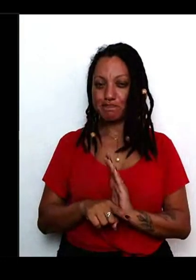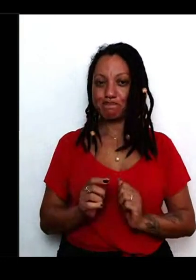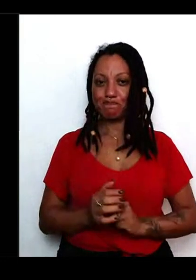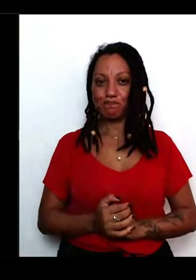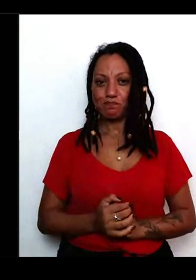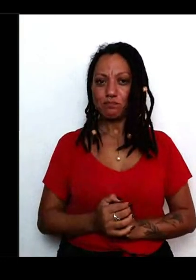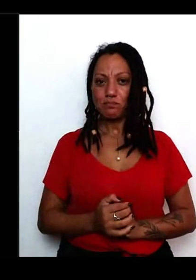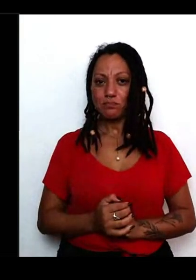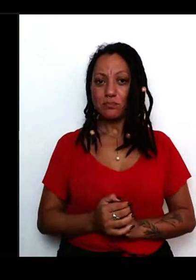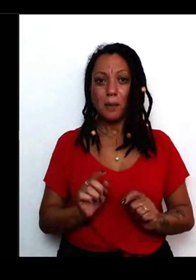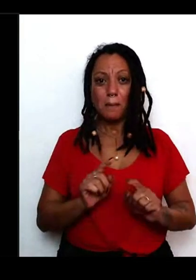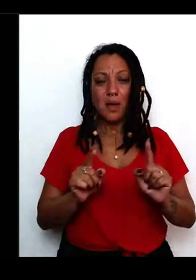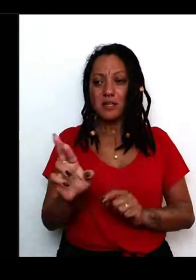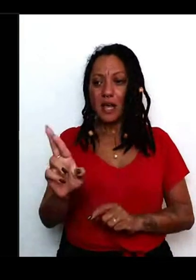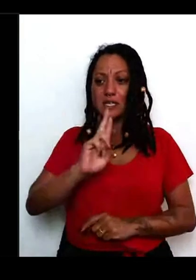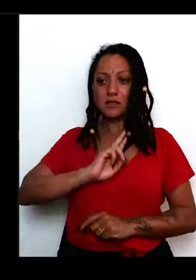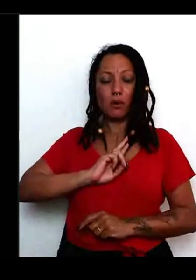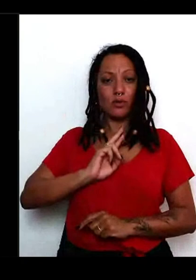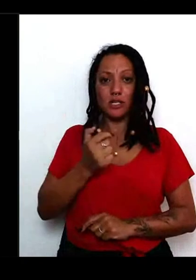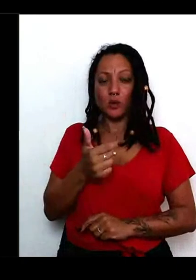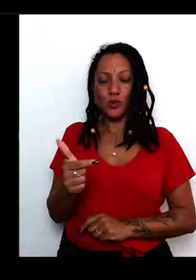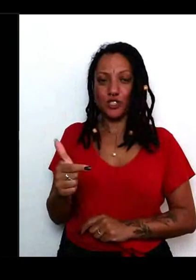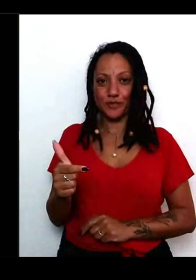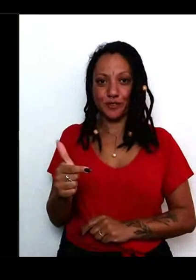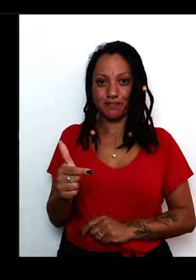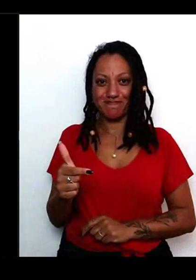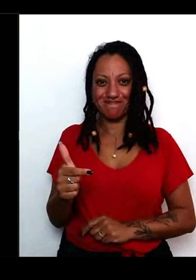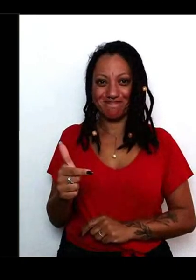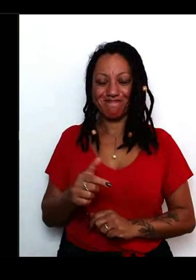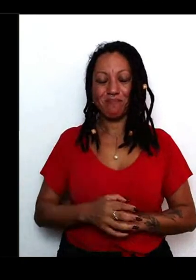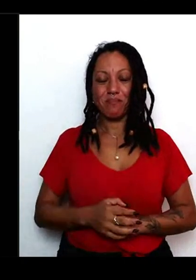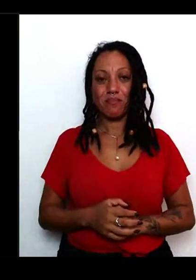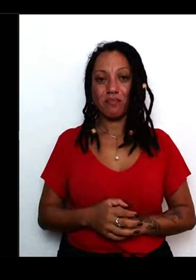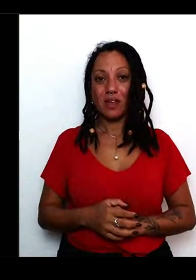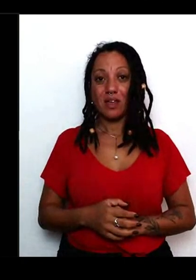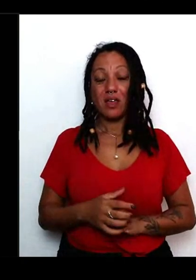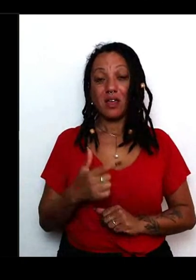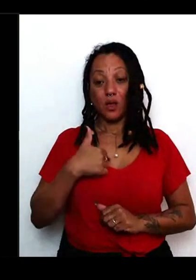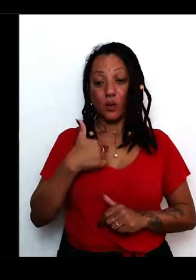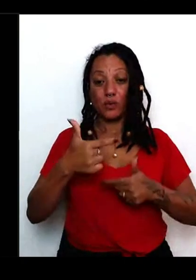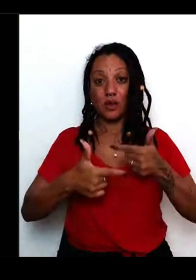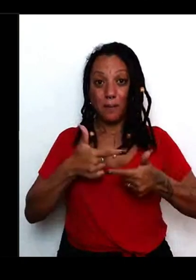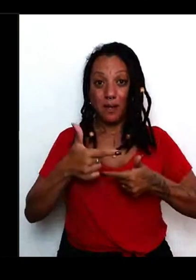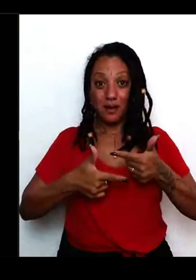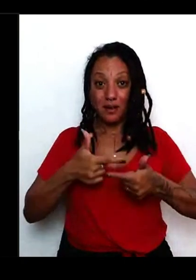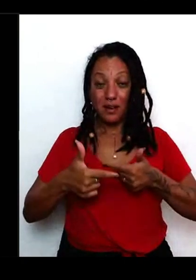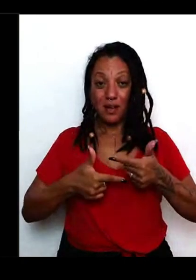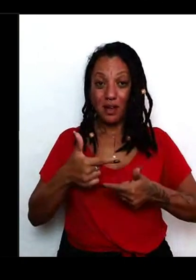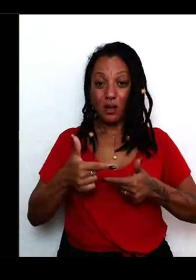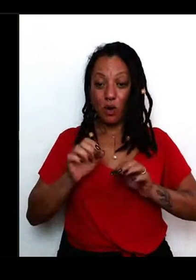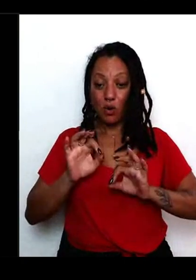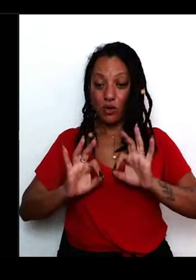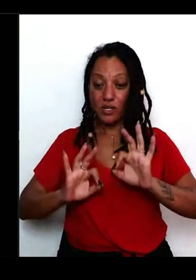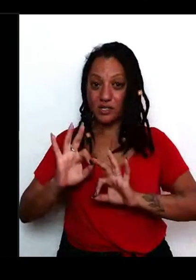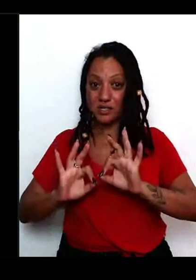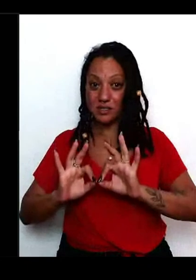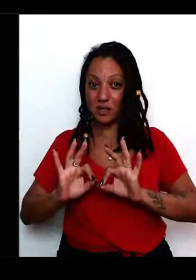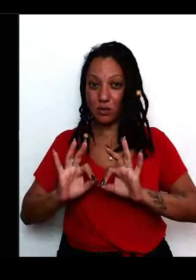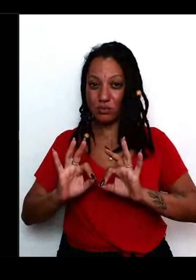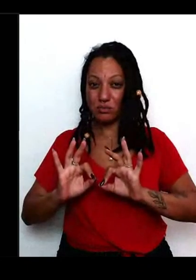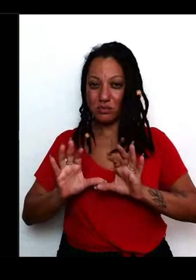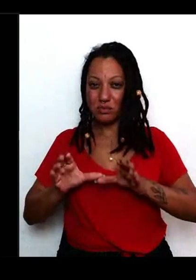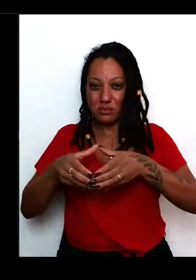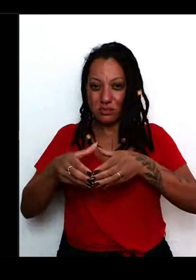I again worked with Peta when we were in auschia Stella and I in preparation for